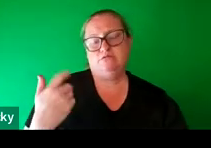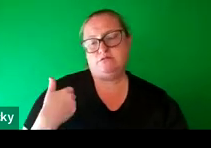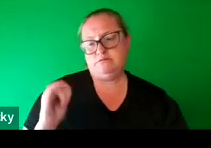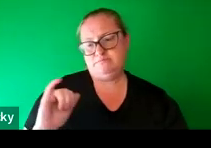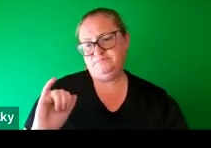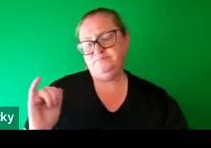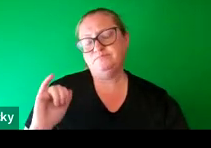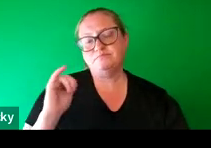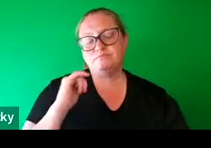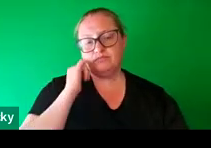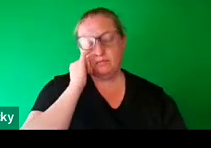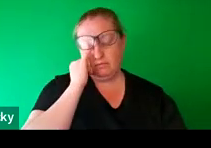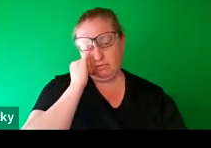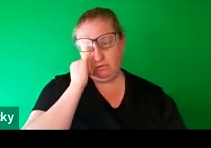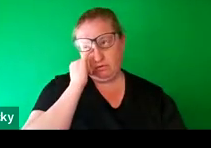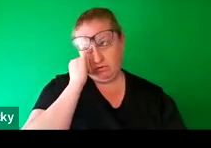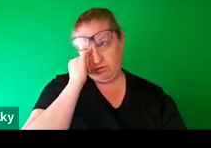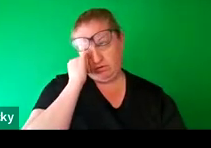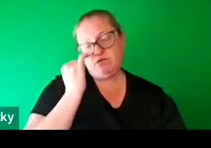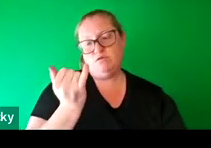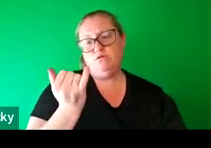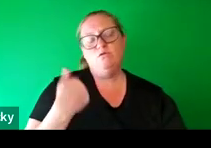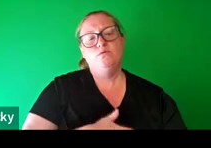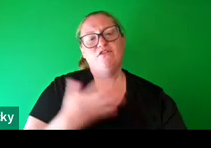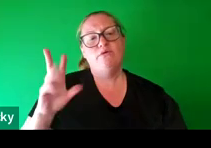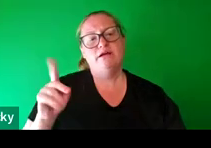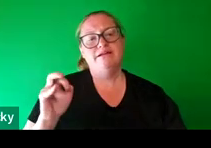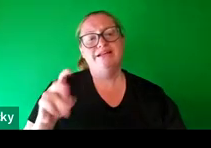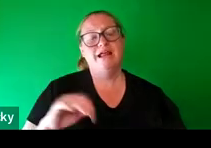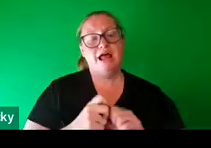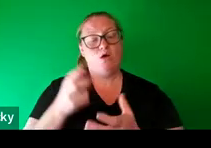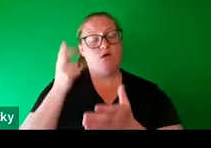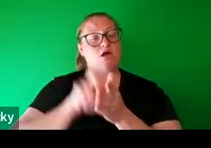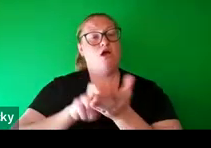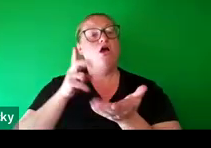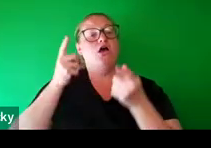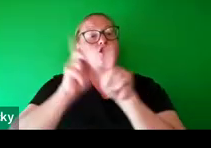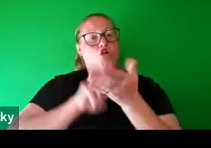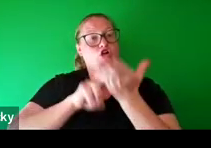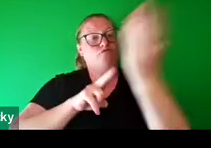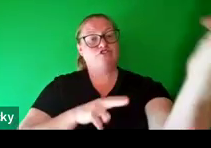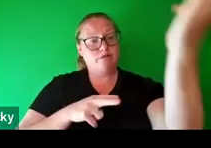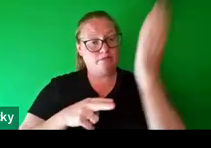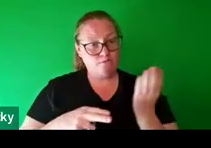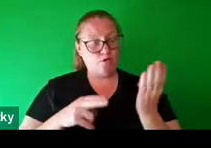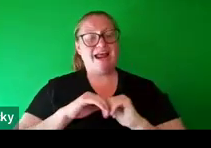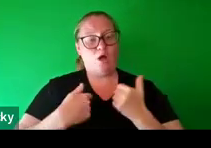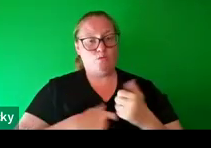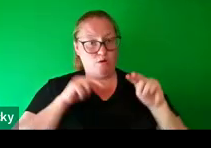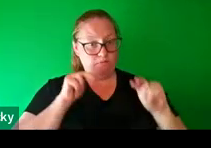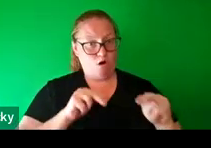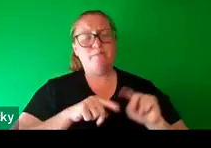We've updated at least both how contracts are coming forward with the contract abstract, as well as how we're monitoring it. But you're